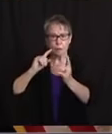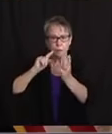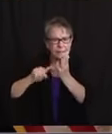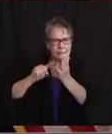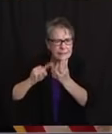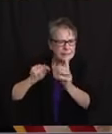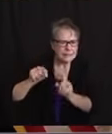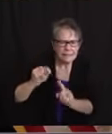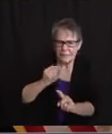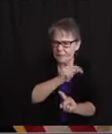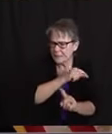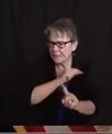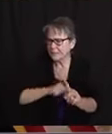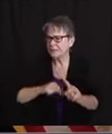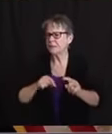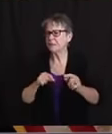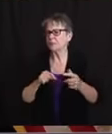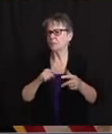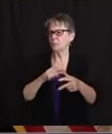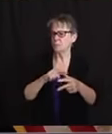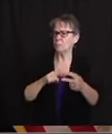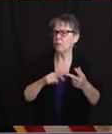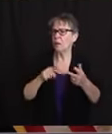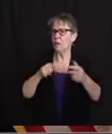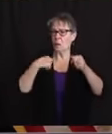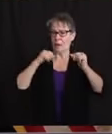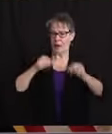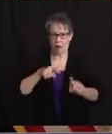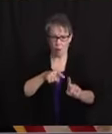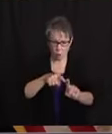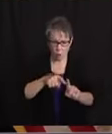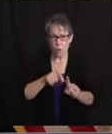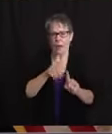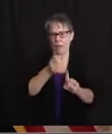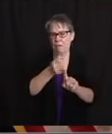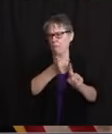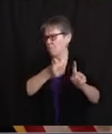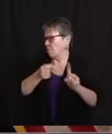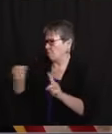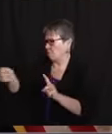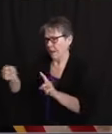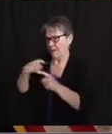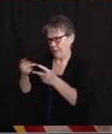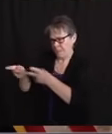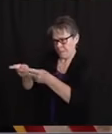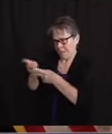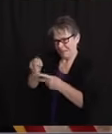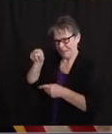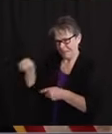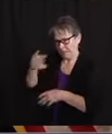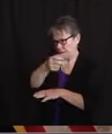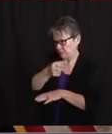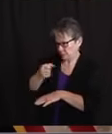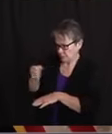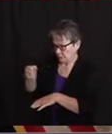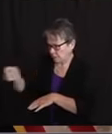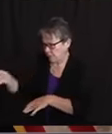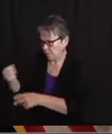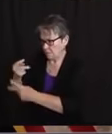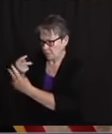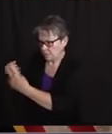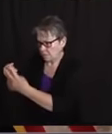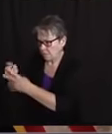better equipped to deal with a second wave than we either were for the first wave as a country or than we